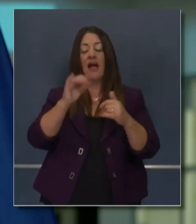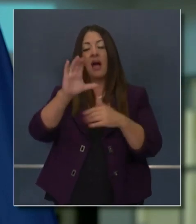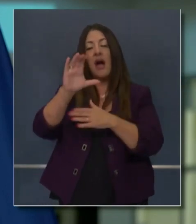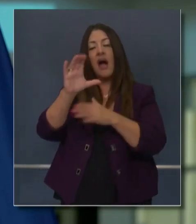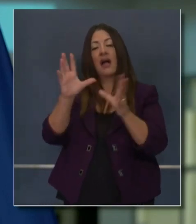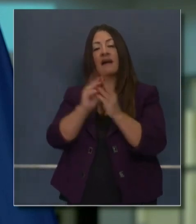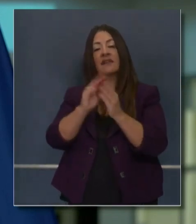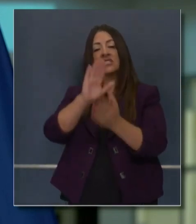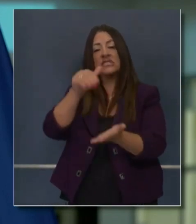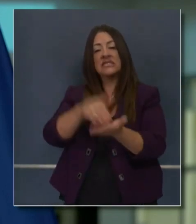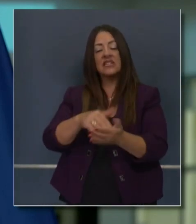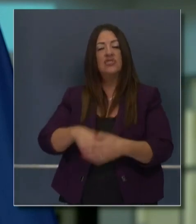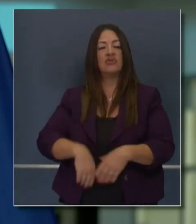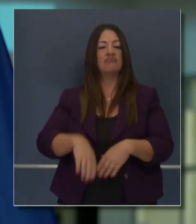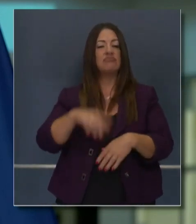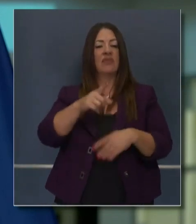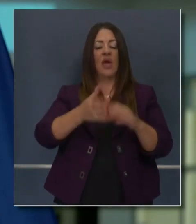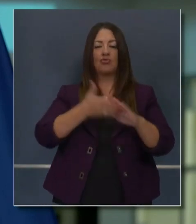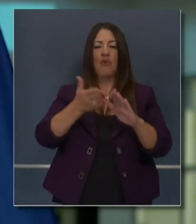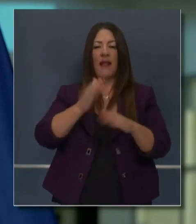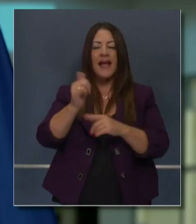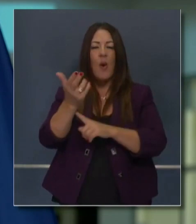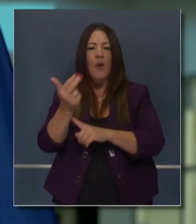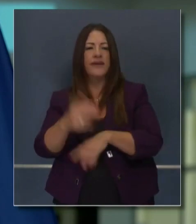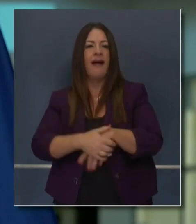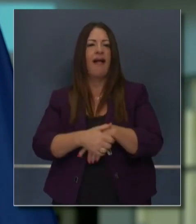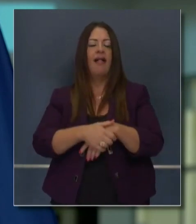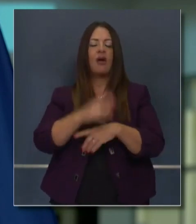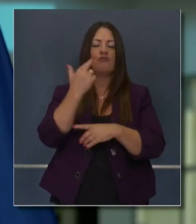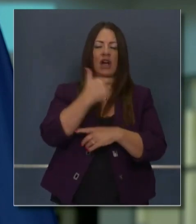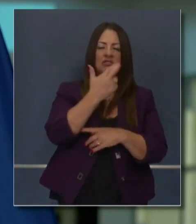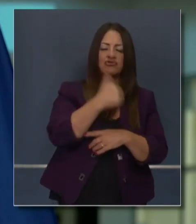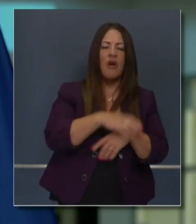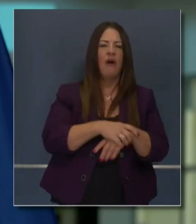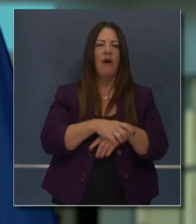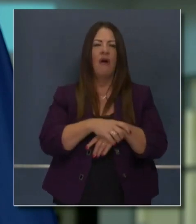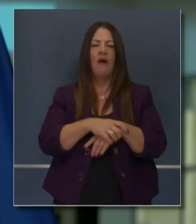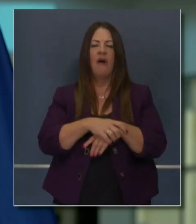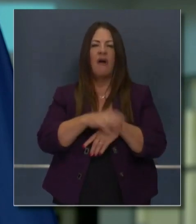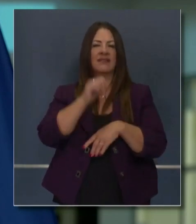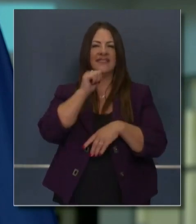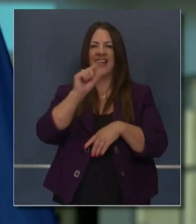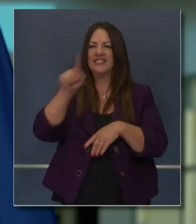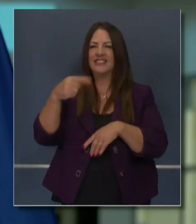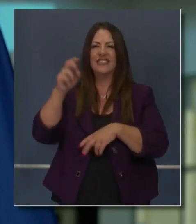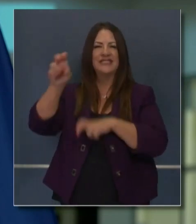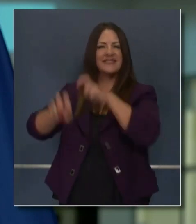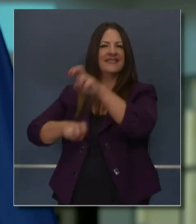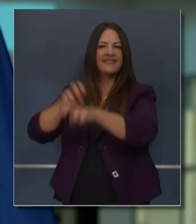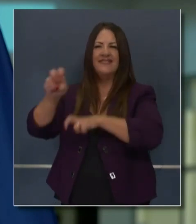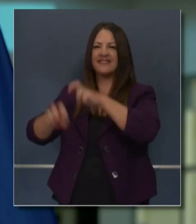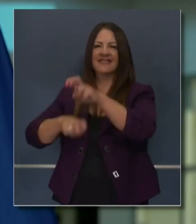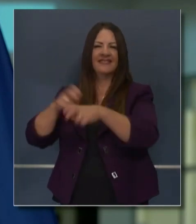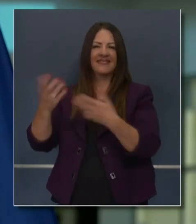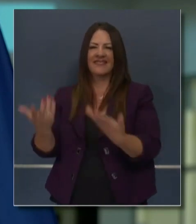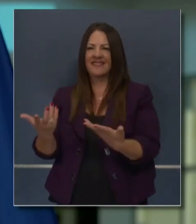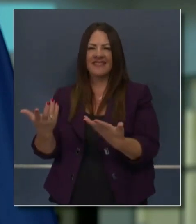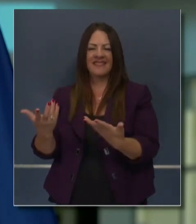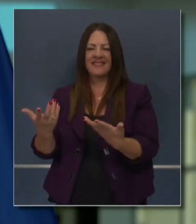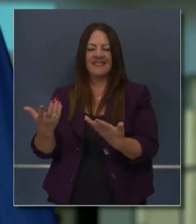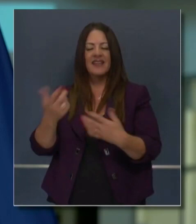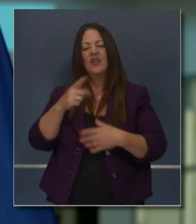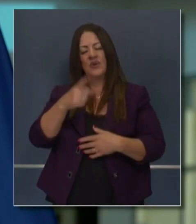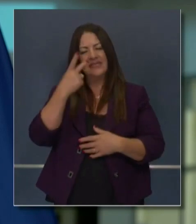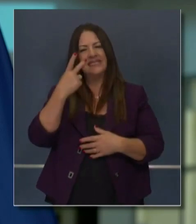and restaurants and organize not just around carousels and other amenities. You see